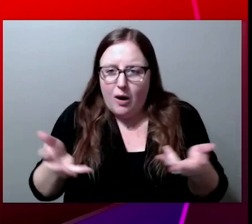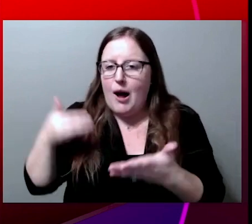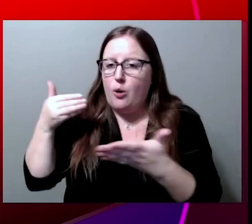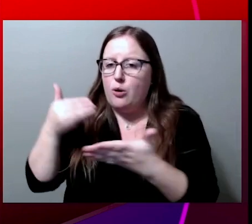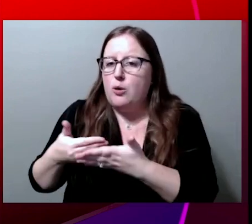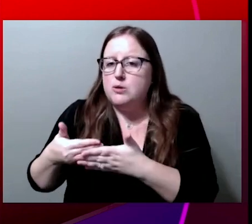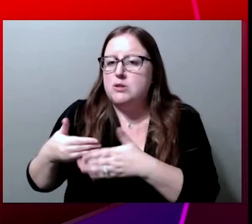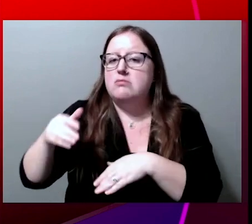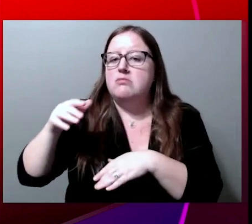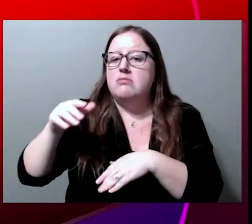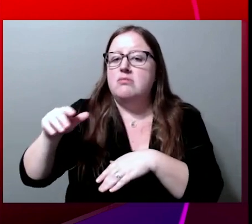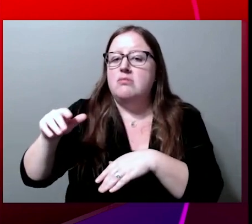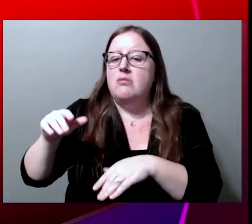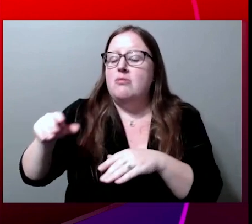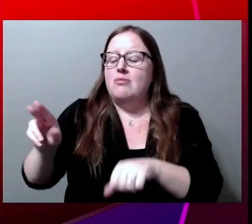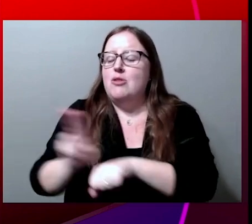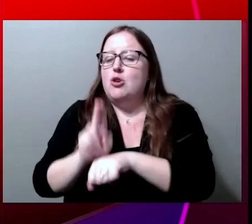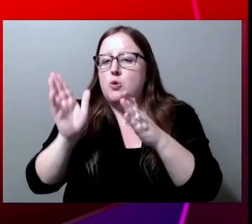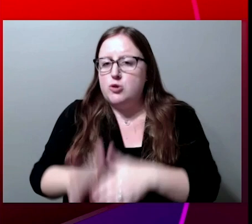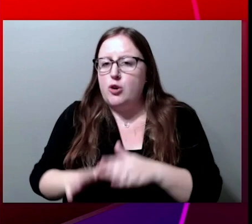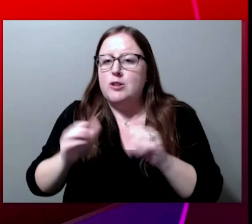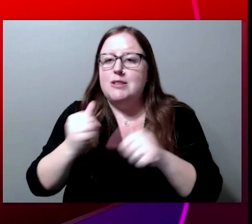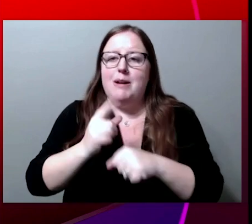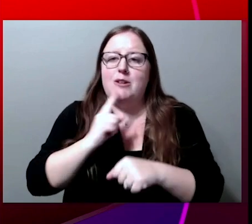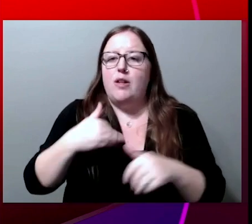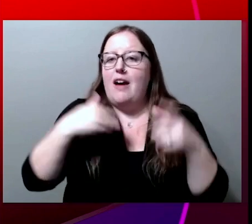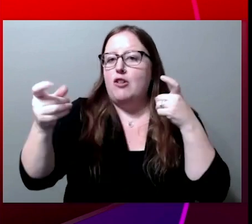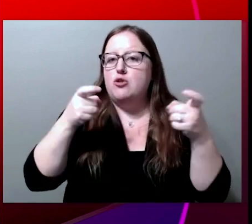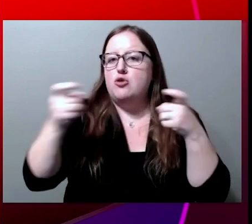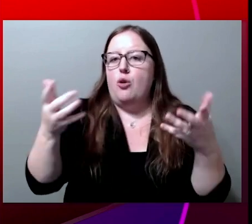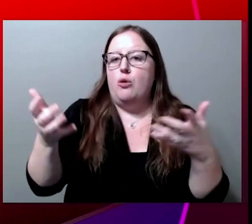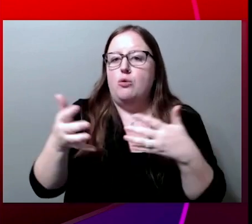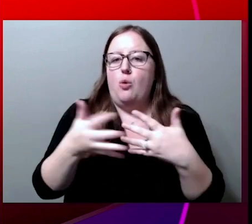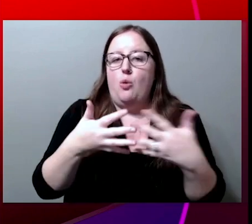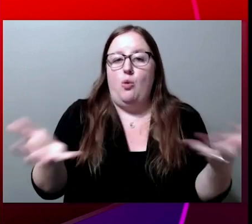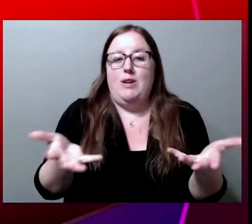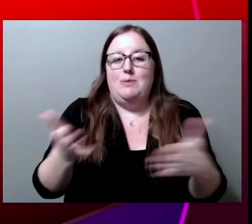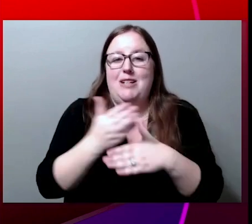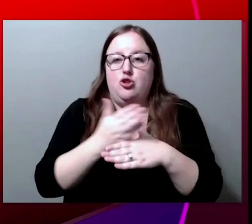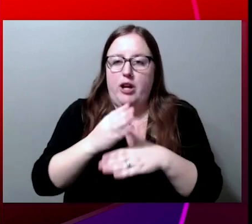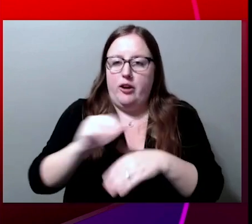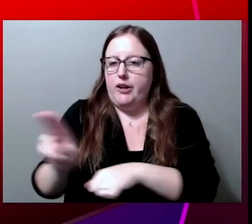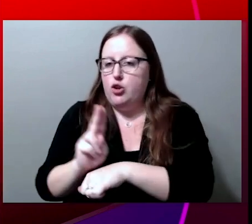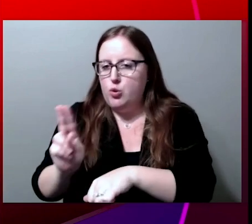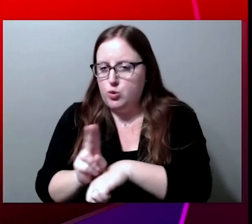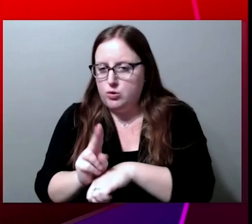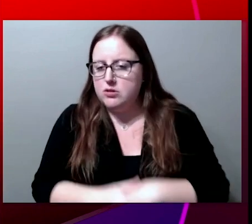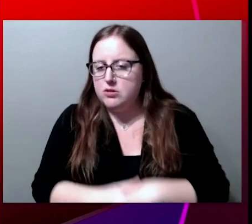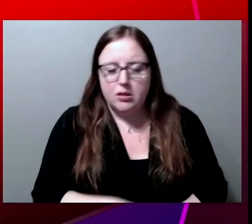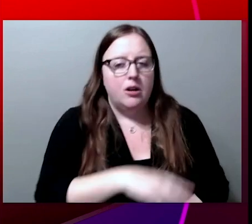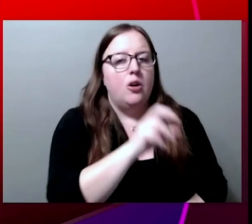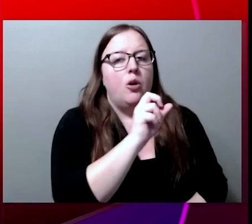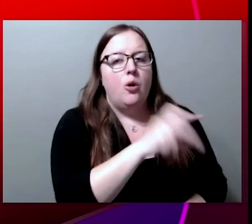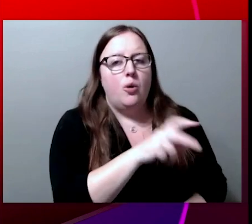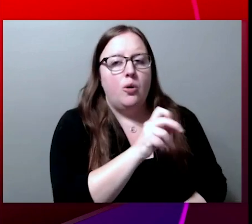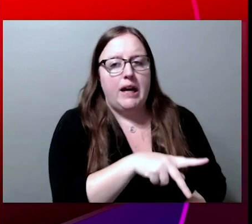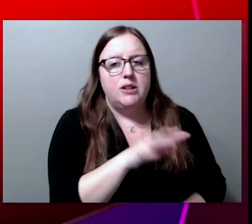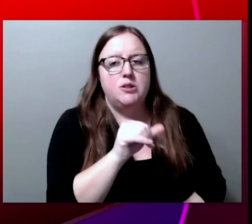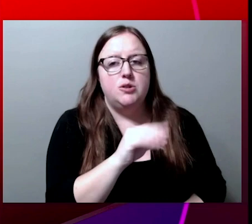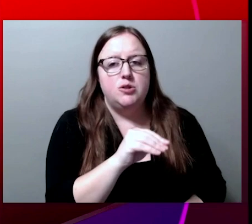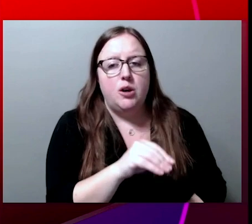them to make sure that they have control over what's being shared and what's being used. Oh, so if my models are particularly